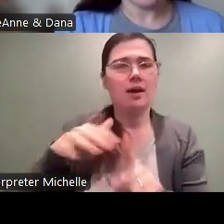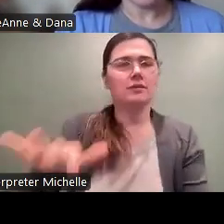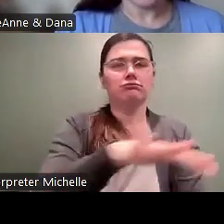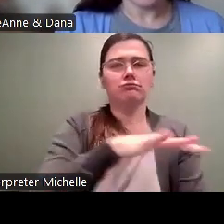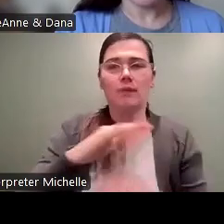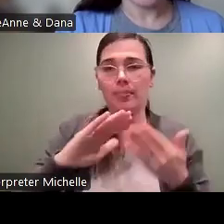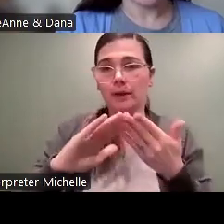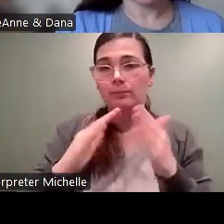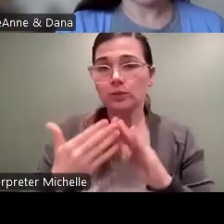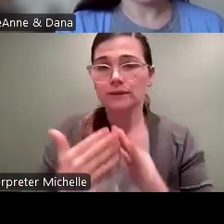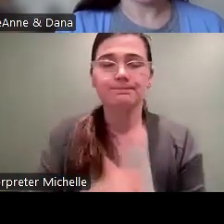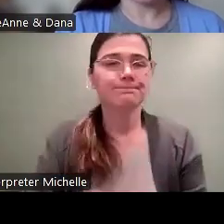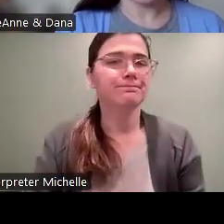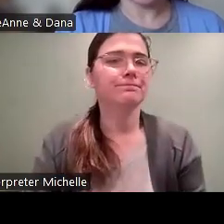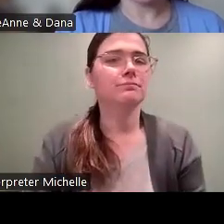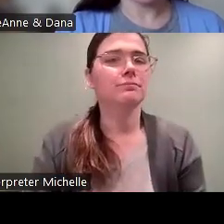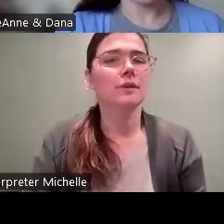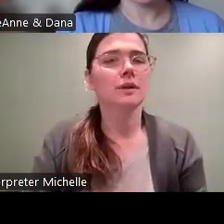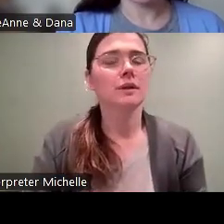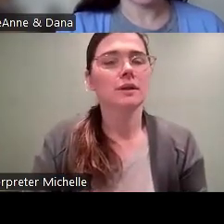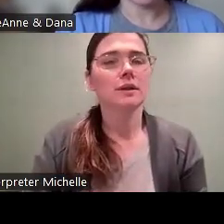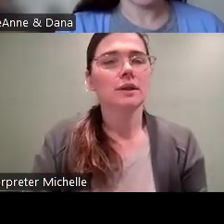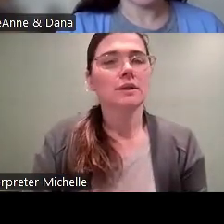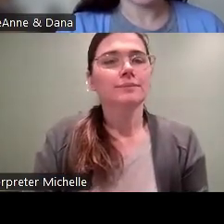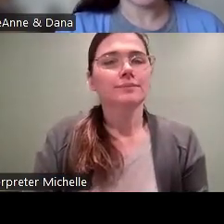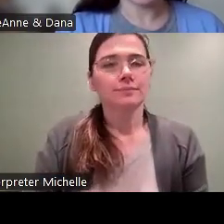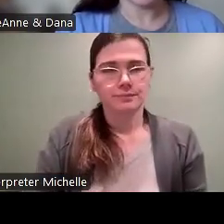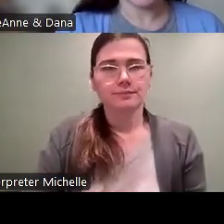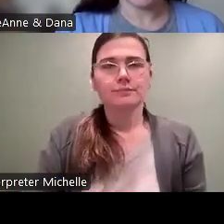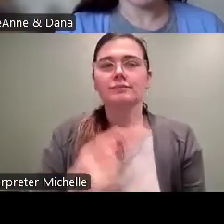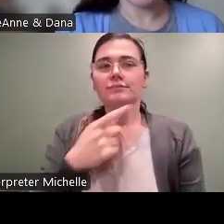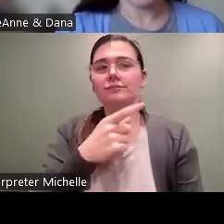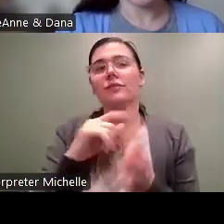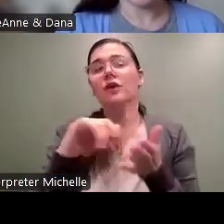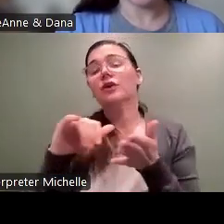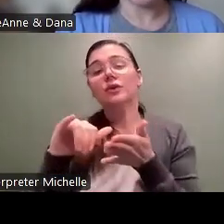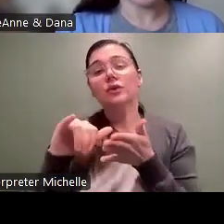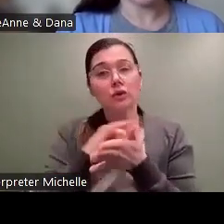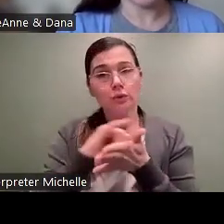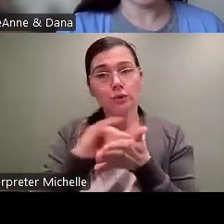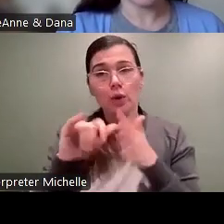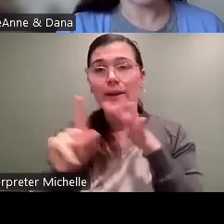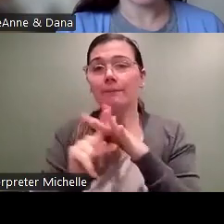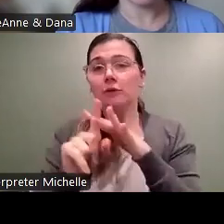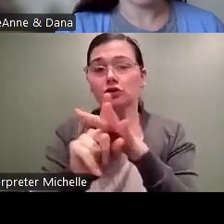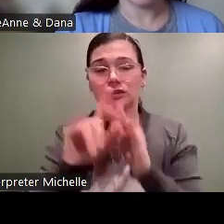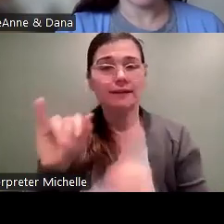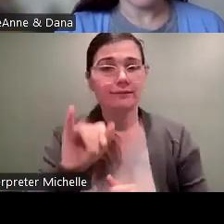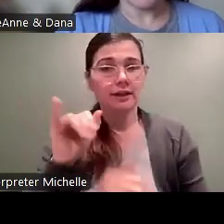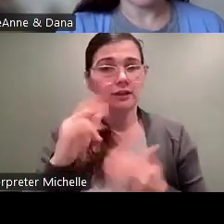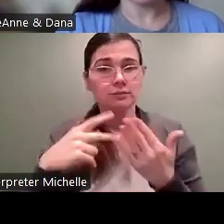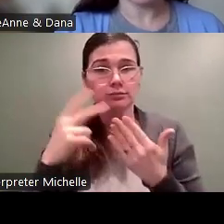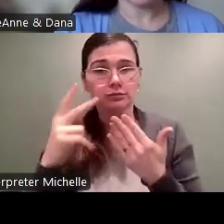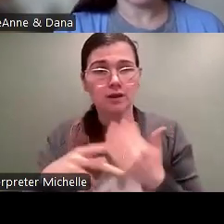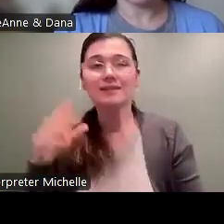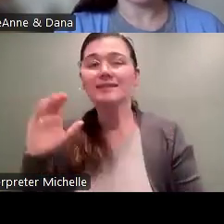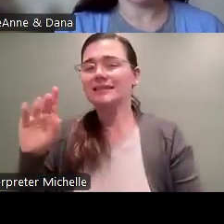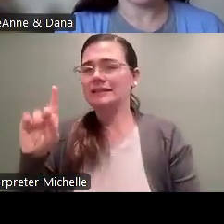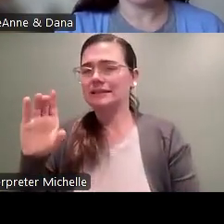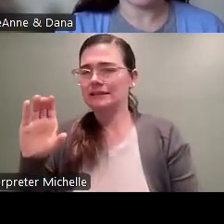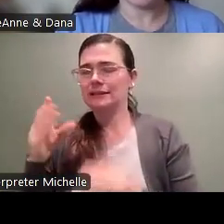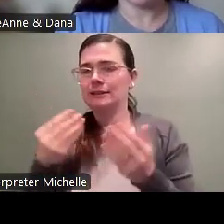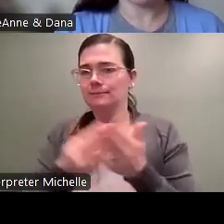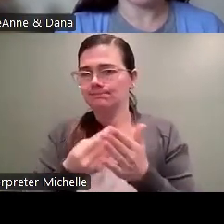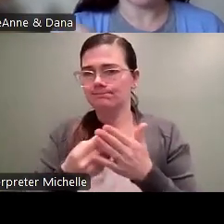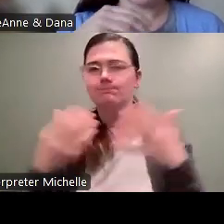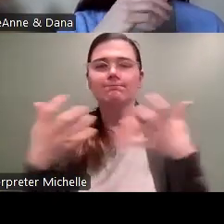The New York Emerging Infections Program, which is funded by the CDC and part of the UR Medical Center, housed within the Center